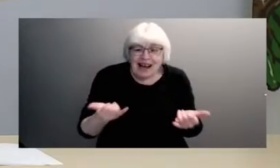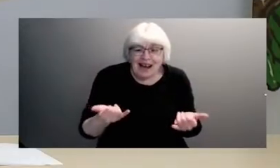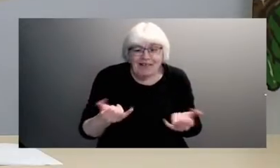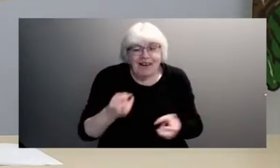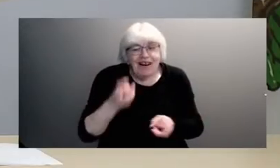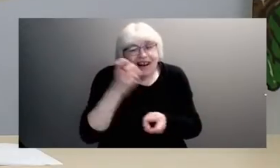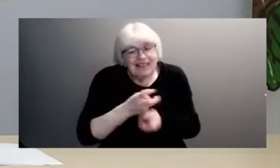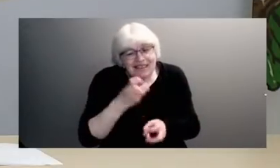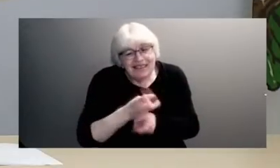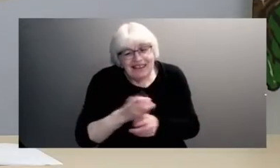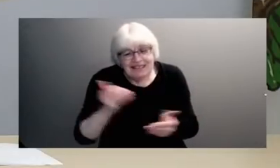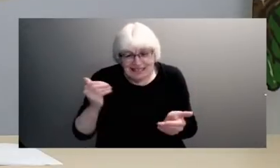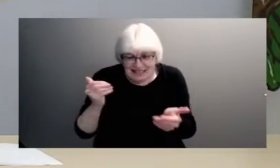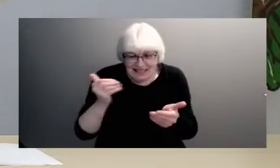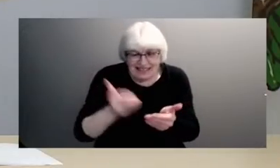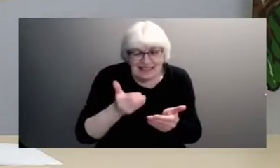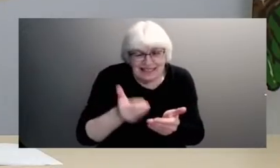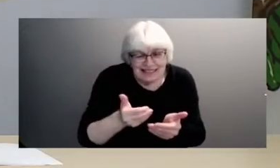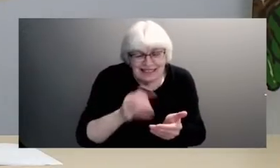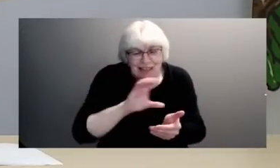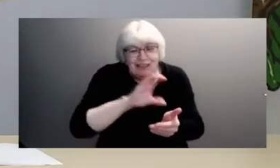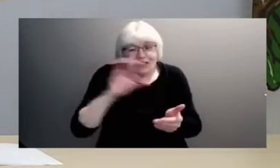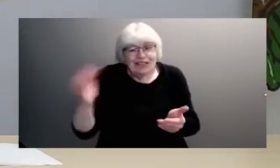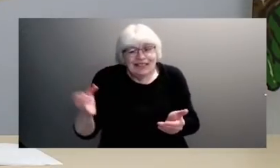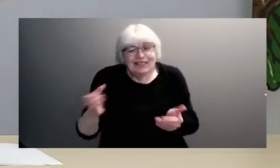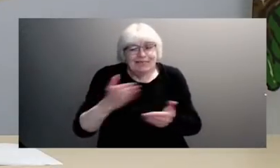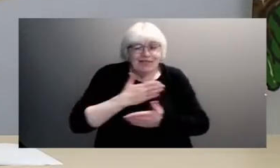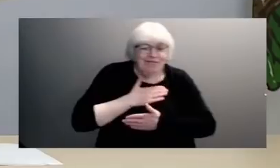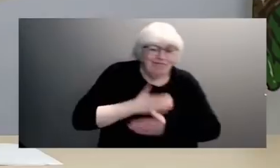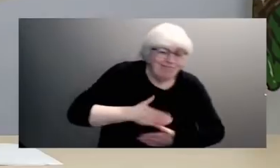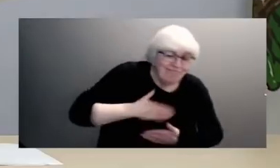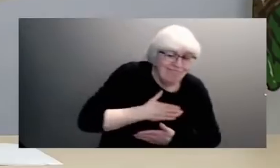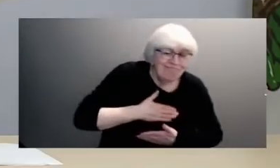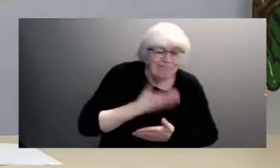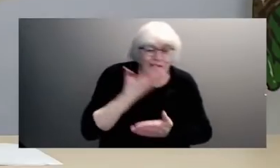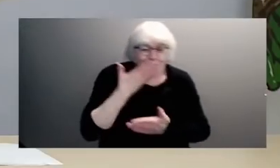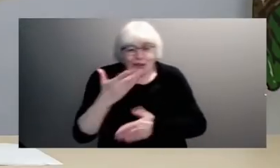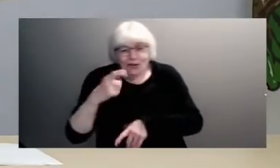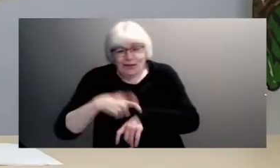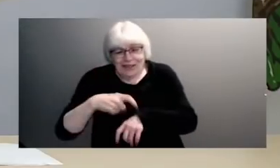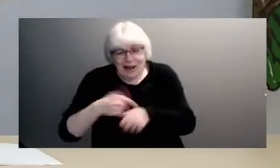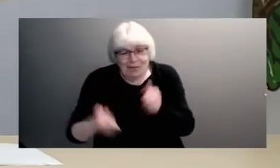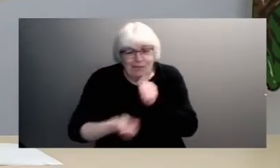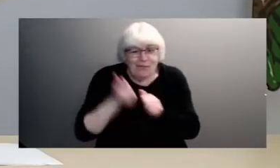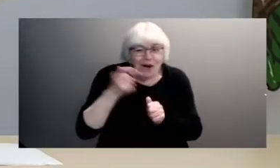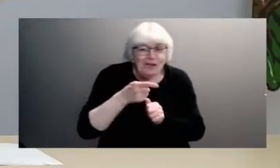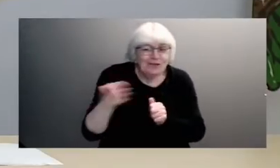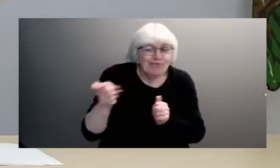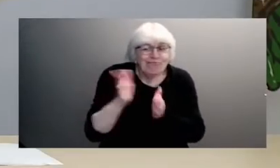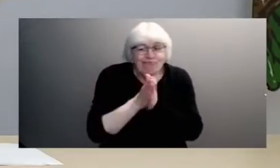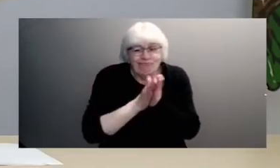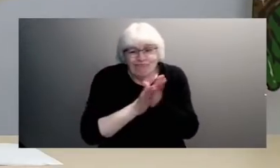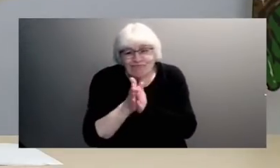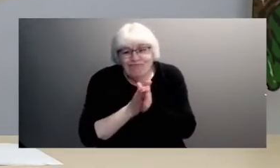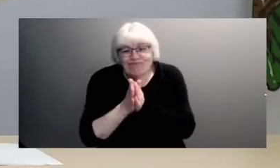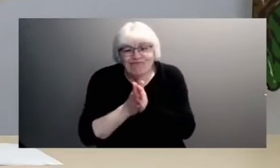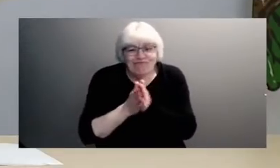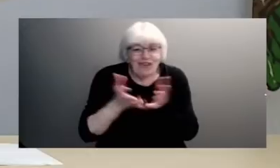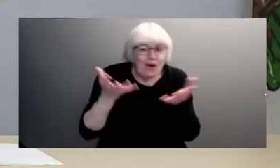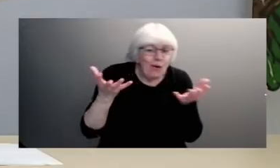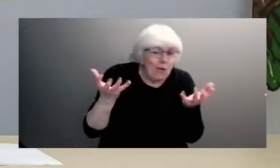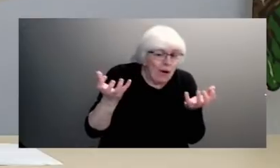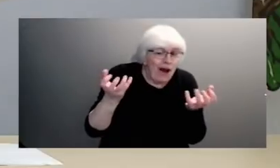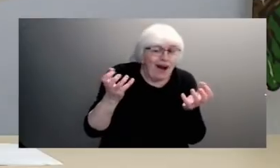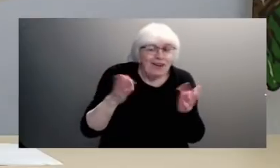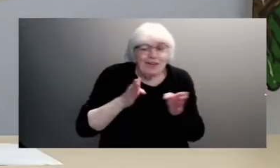time where many families and friends get together to visit, share meals, and socialize. And I think we can still enjoy some of these types